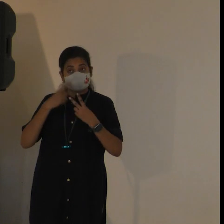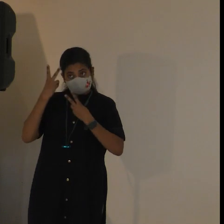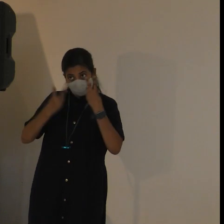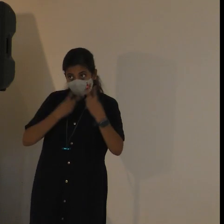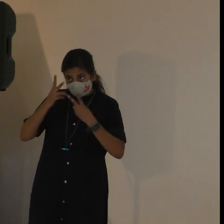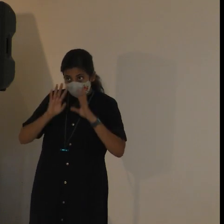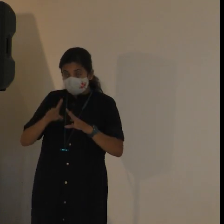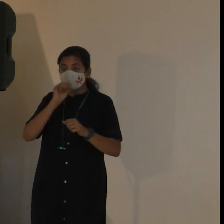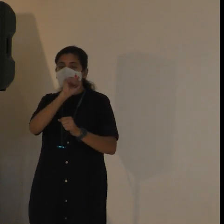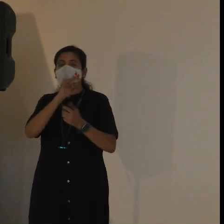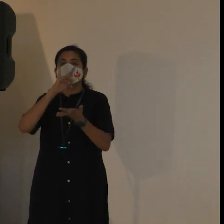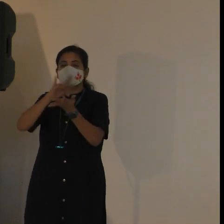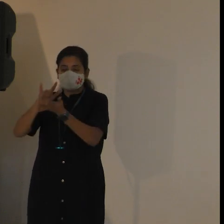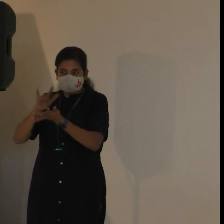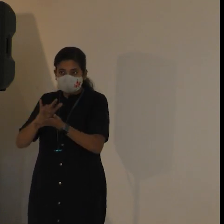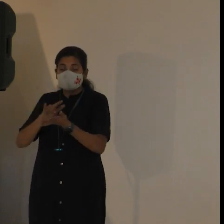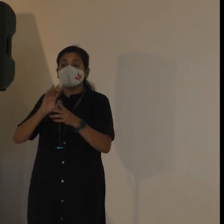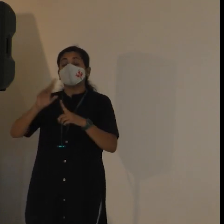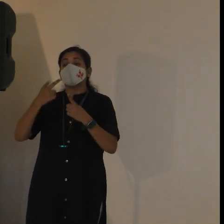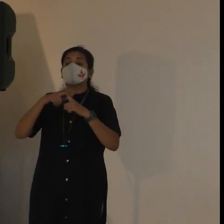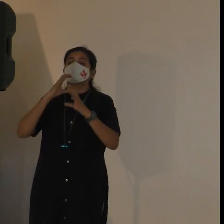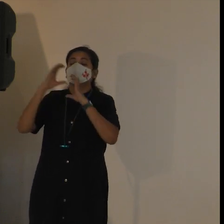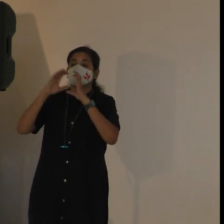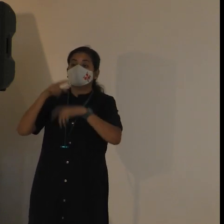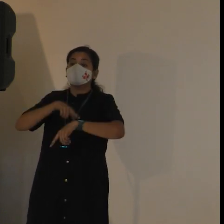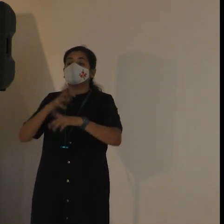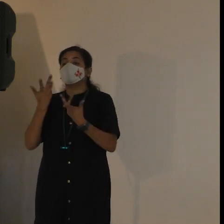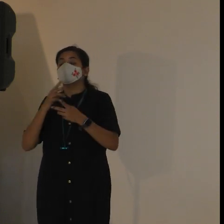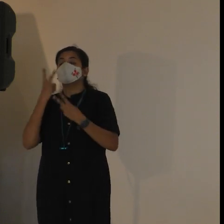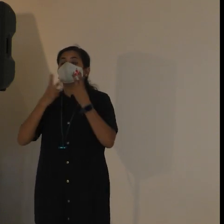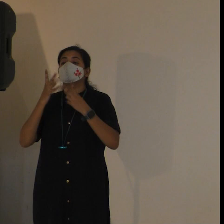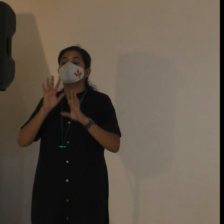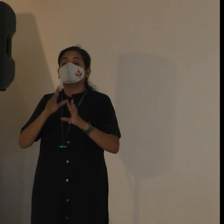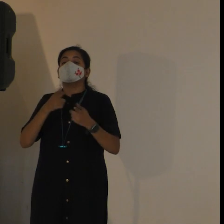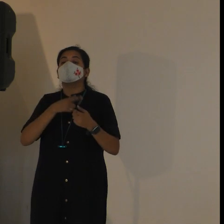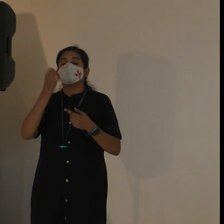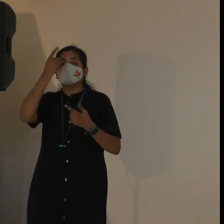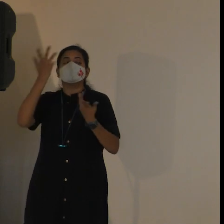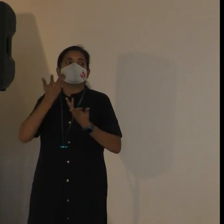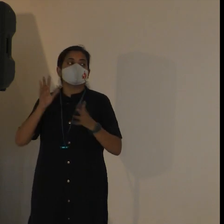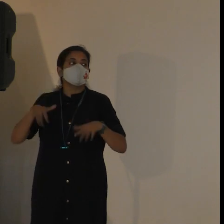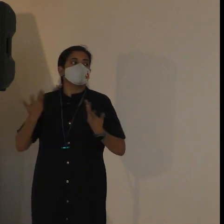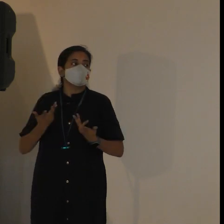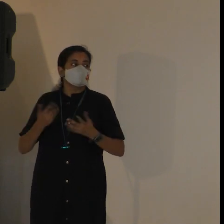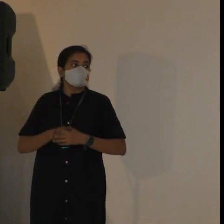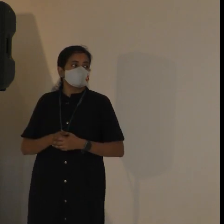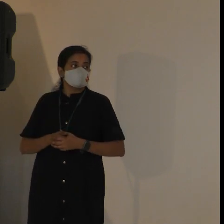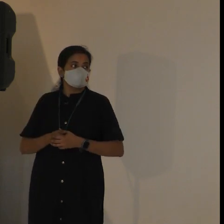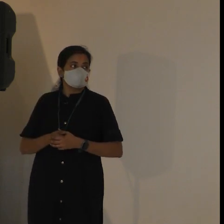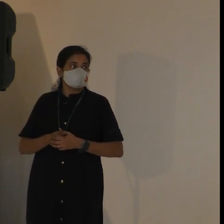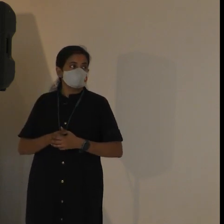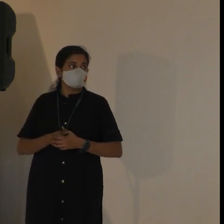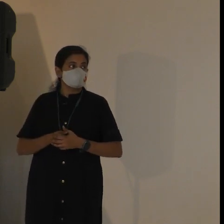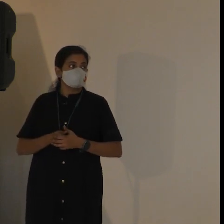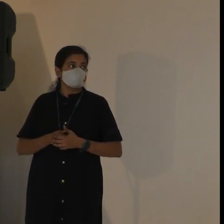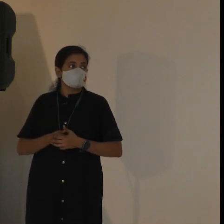visibility of your spaces and your interaction with that visibility would be interesting to understand. Kevin, maybe why don't you start